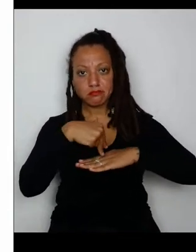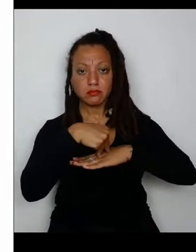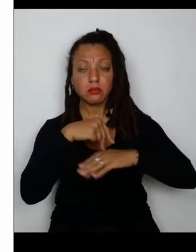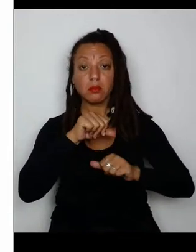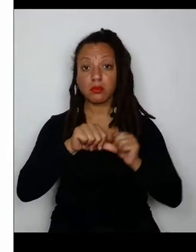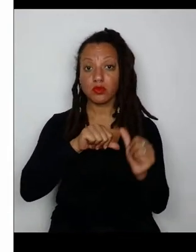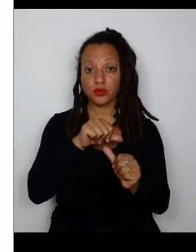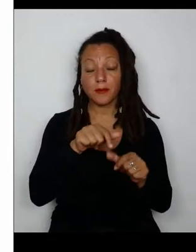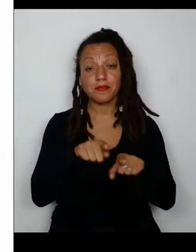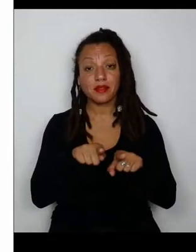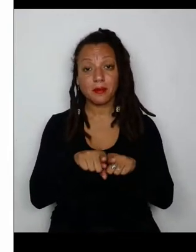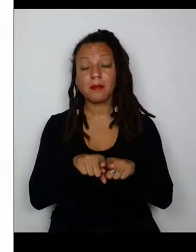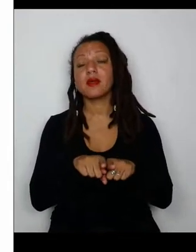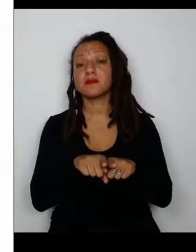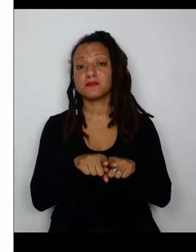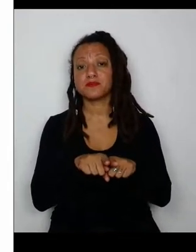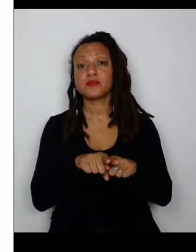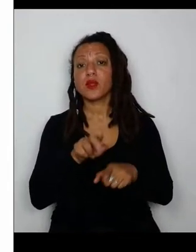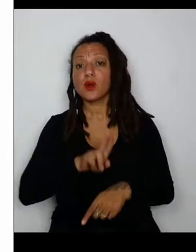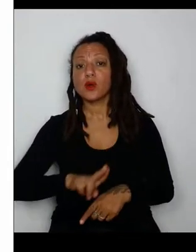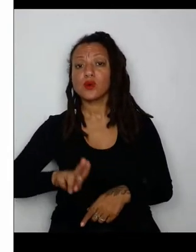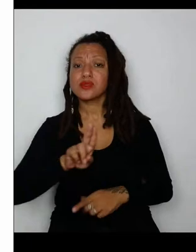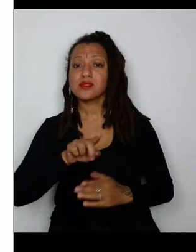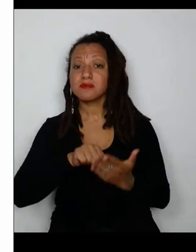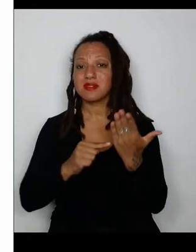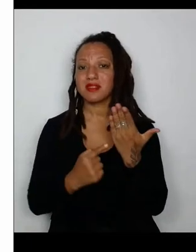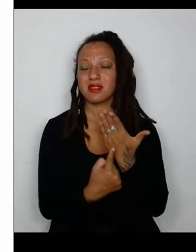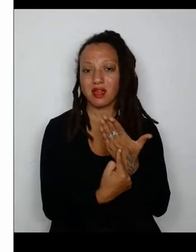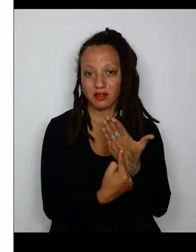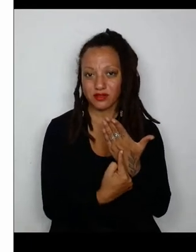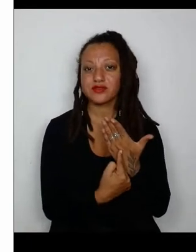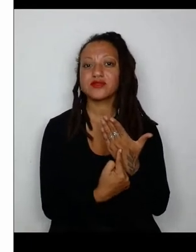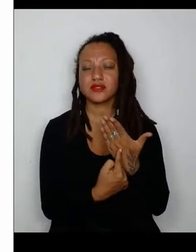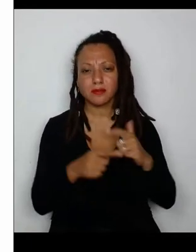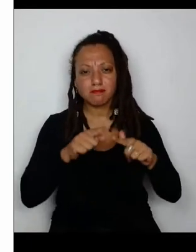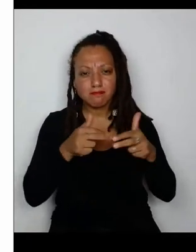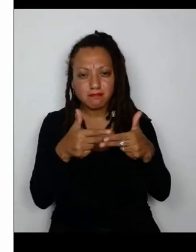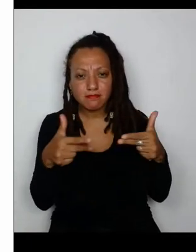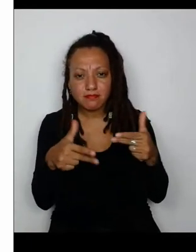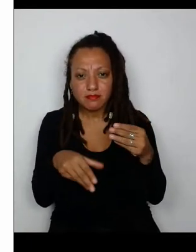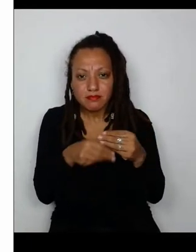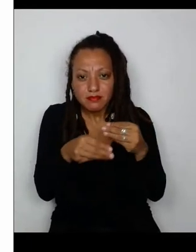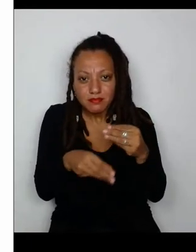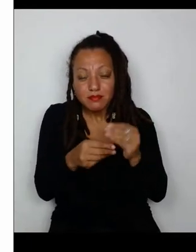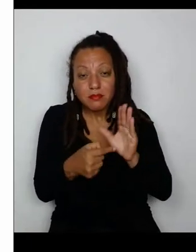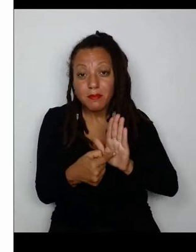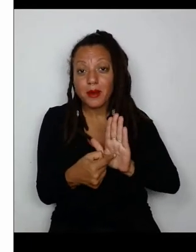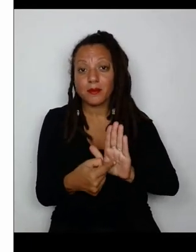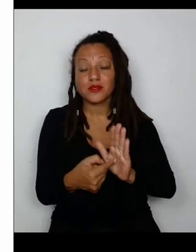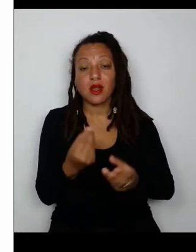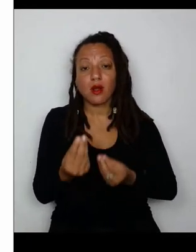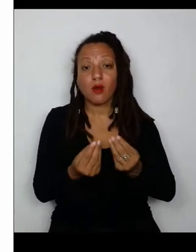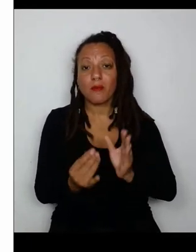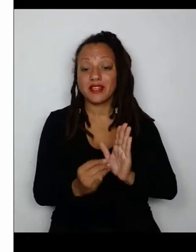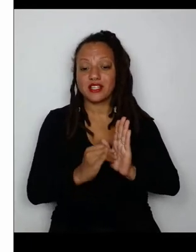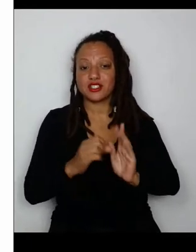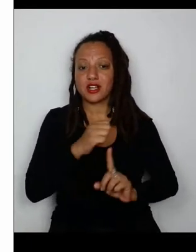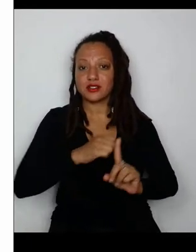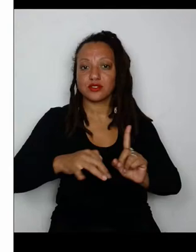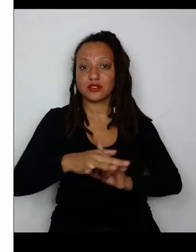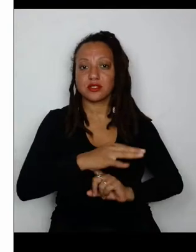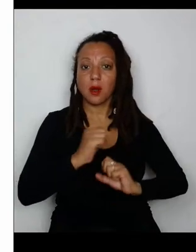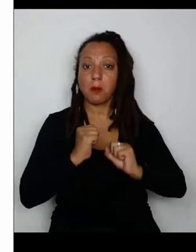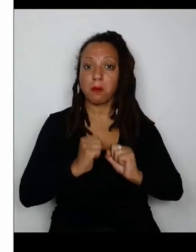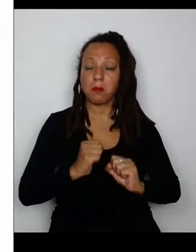metaphors to suggest the way in which social identity can be shaped by costume changes at home